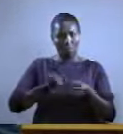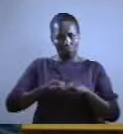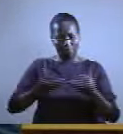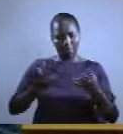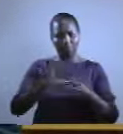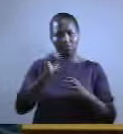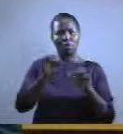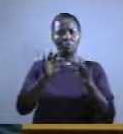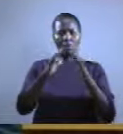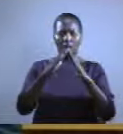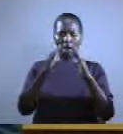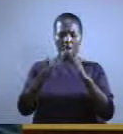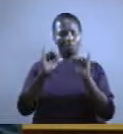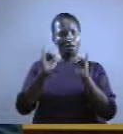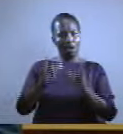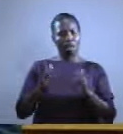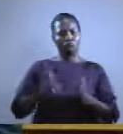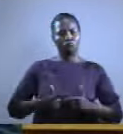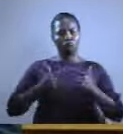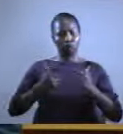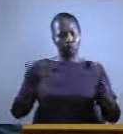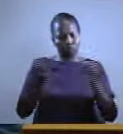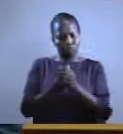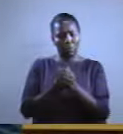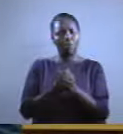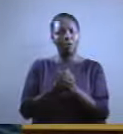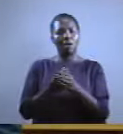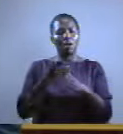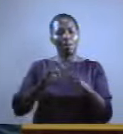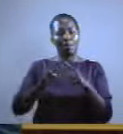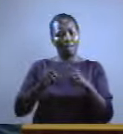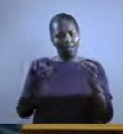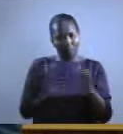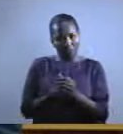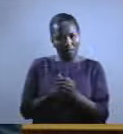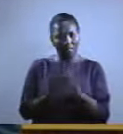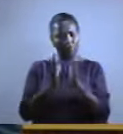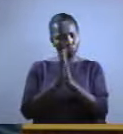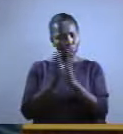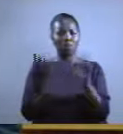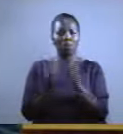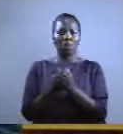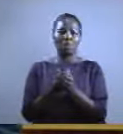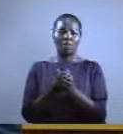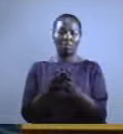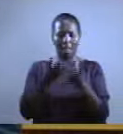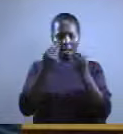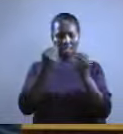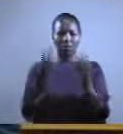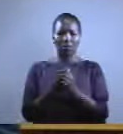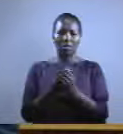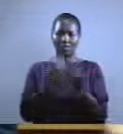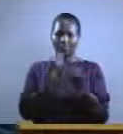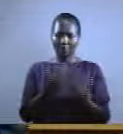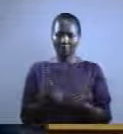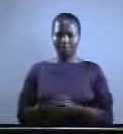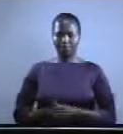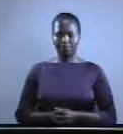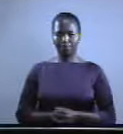country where people can live together, play together, pray together, and learn together. I thank you,